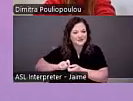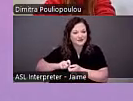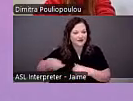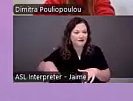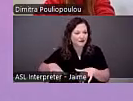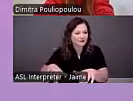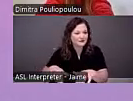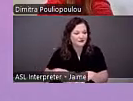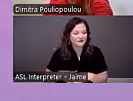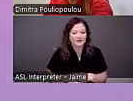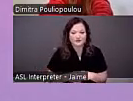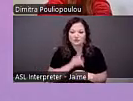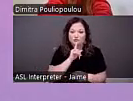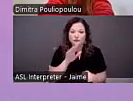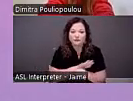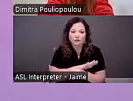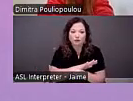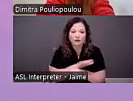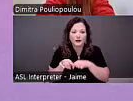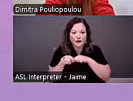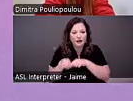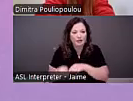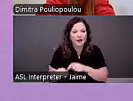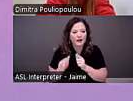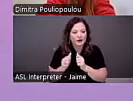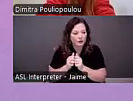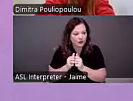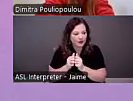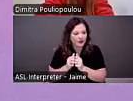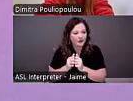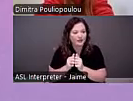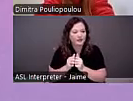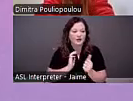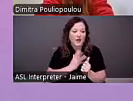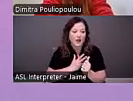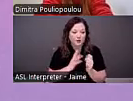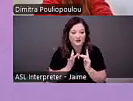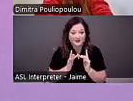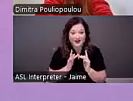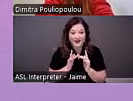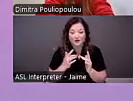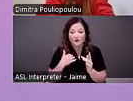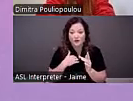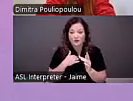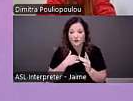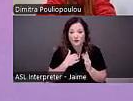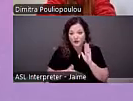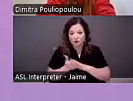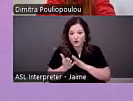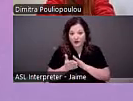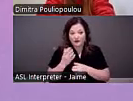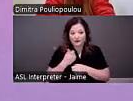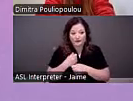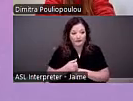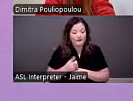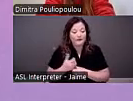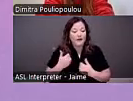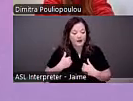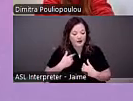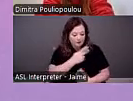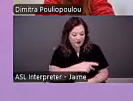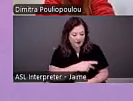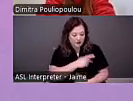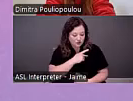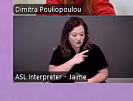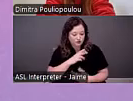To fully align with the operational guide that we created in the beginning, we also included patient-recorded stories, where